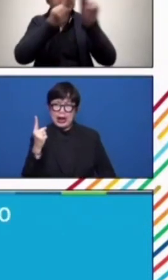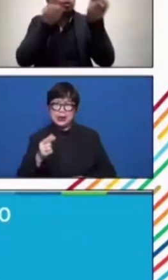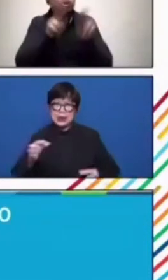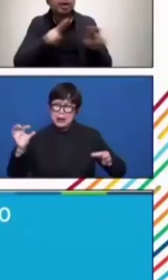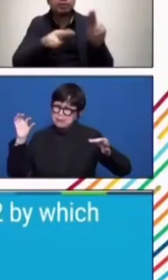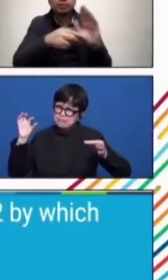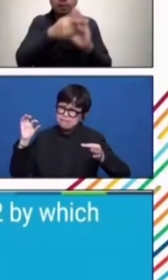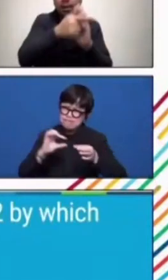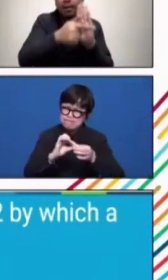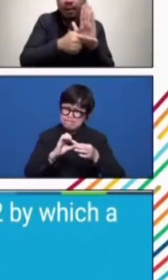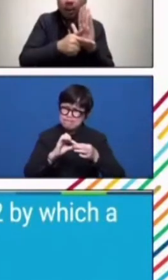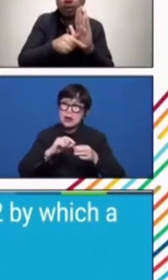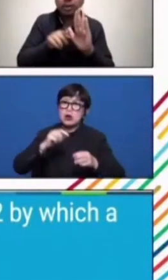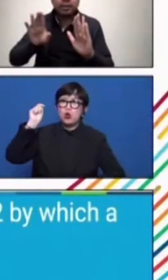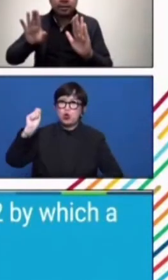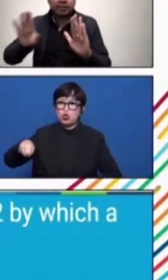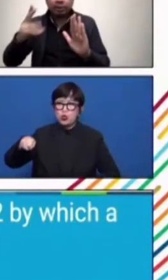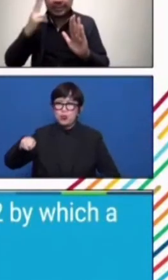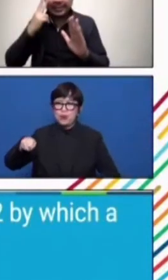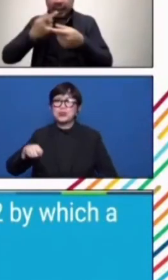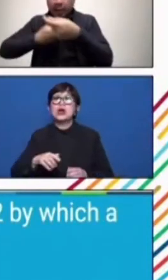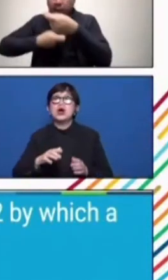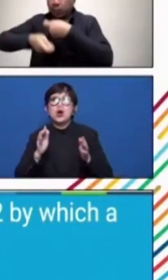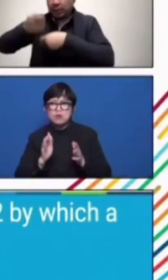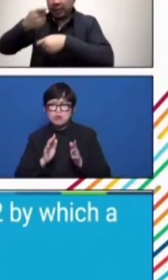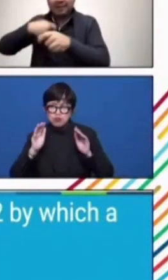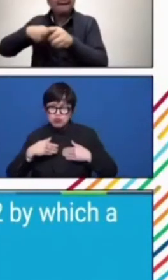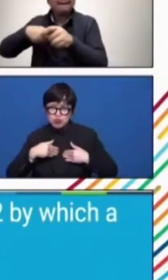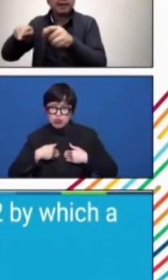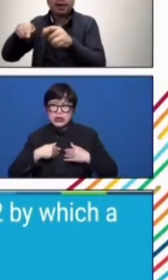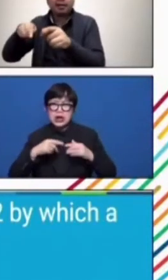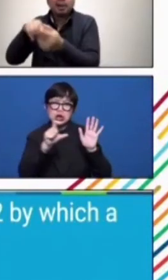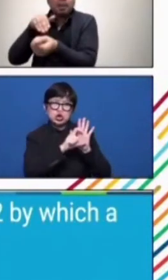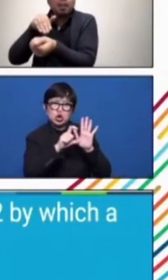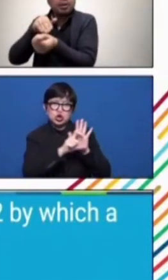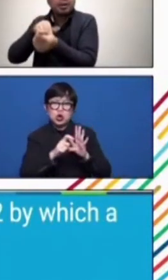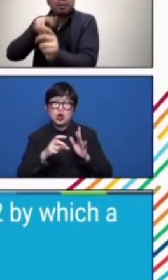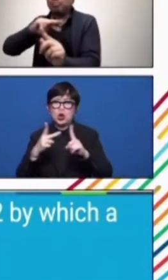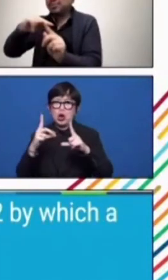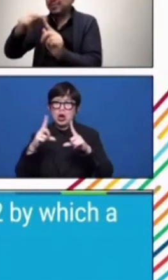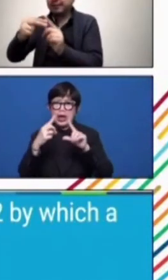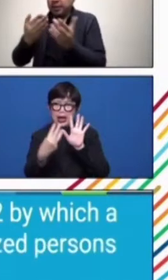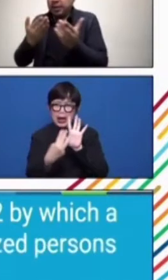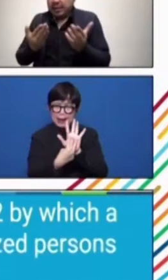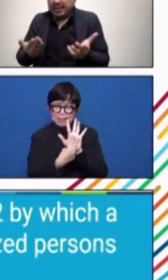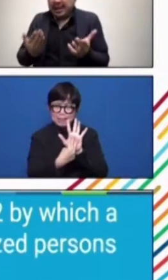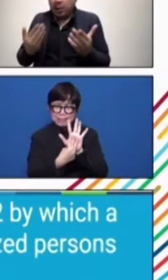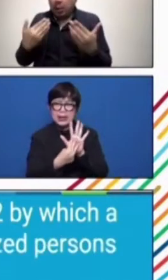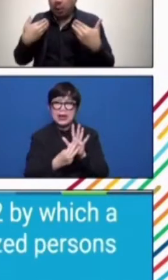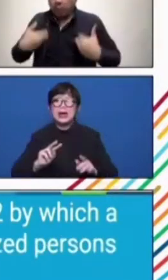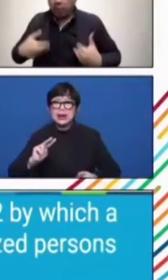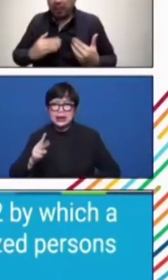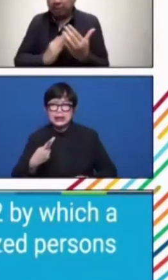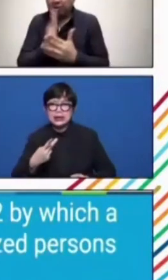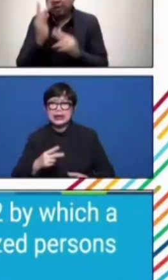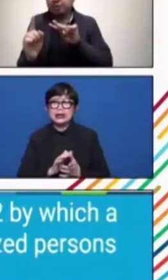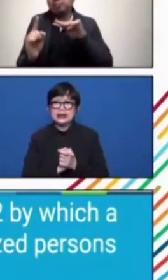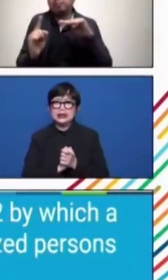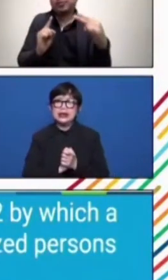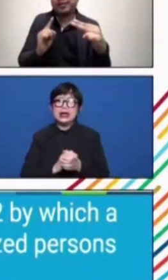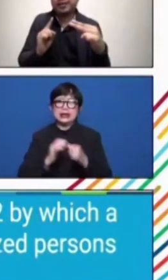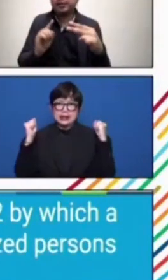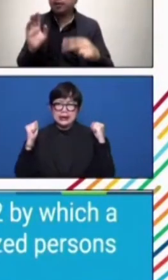human rights model replace the medical models illegalized person with disabilities as rifle holders